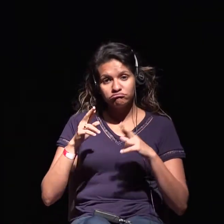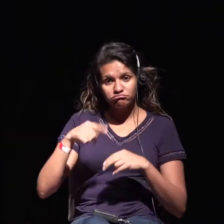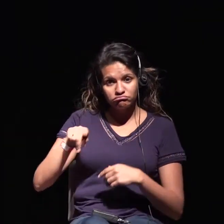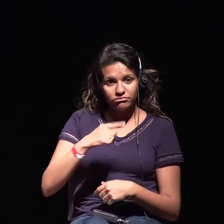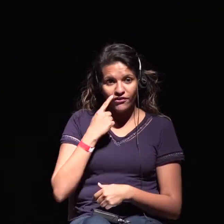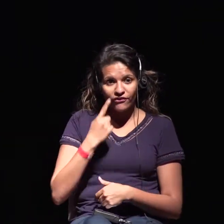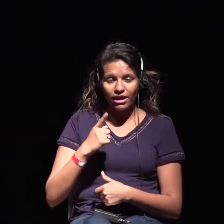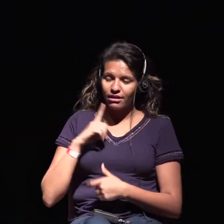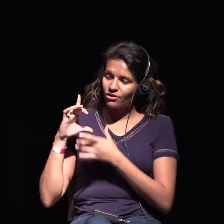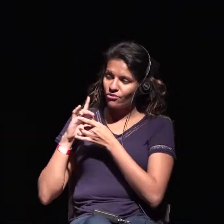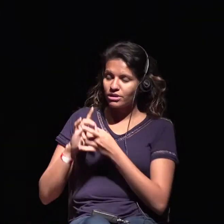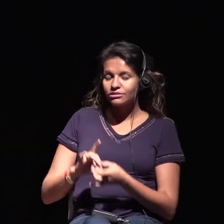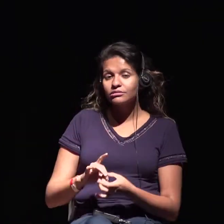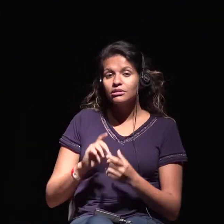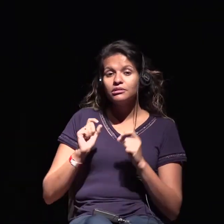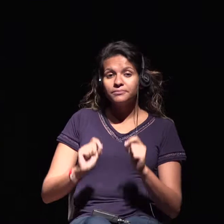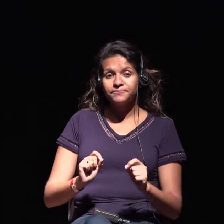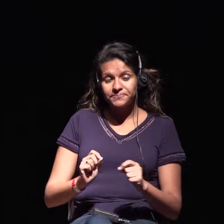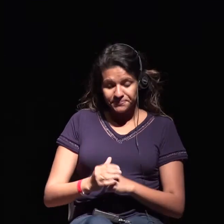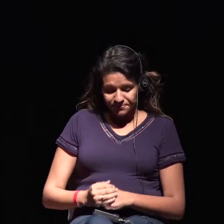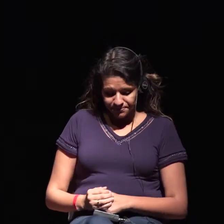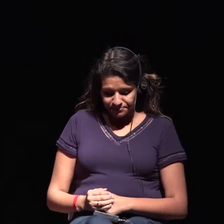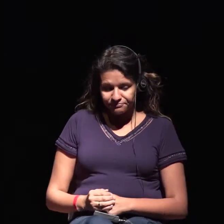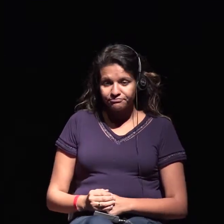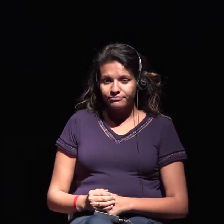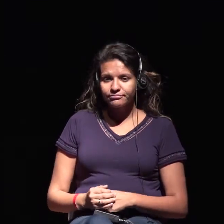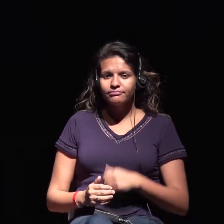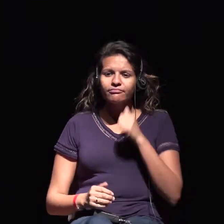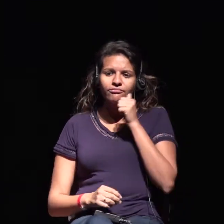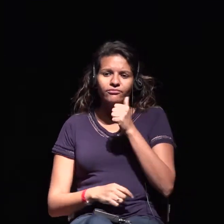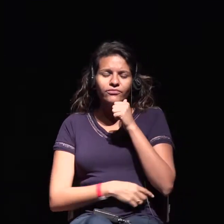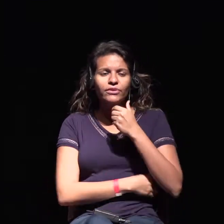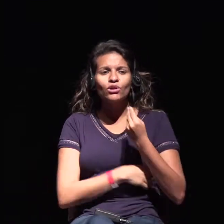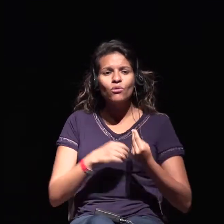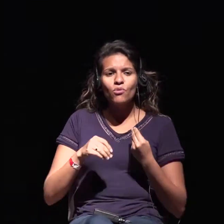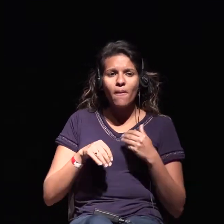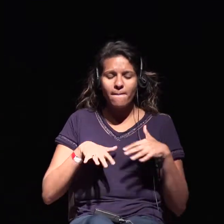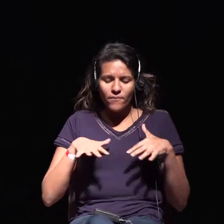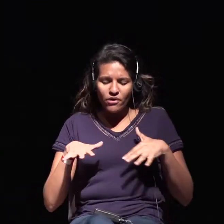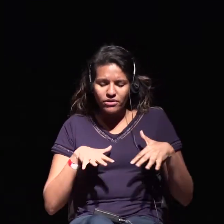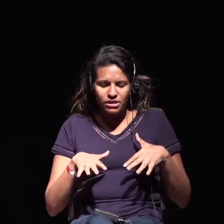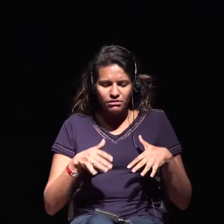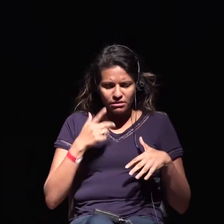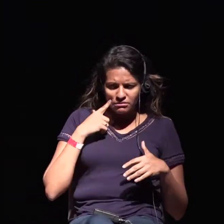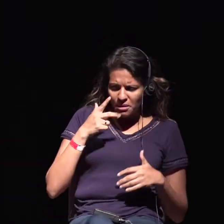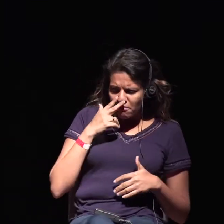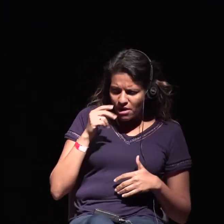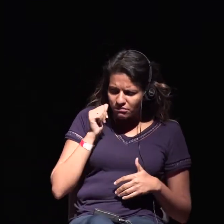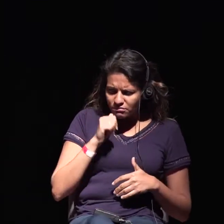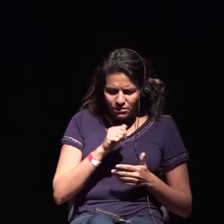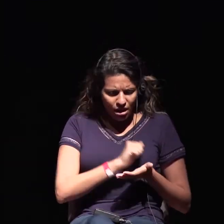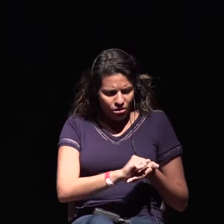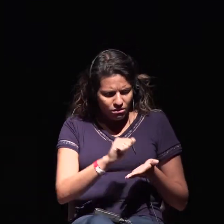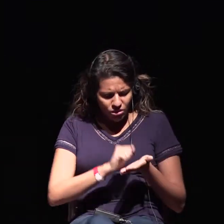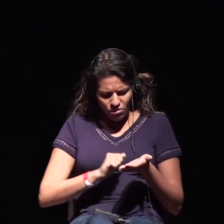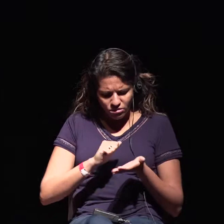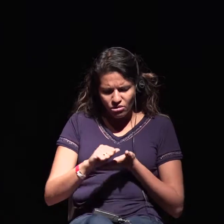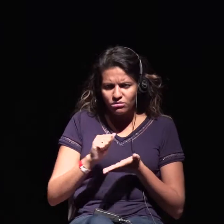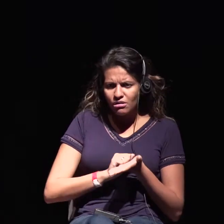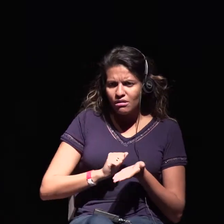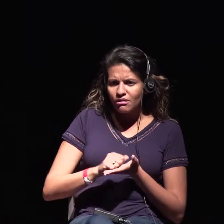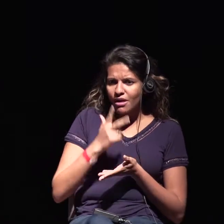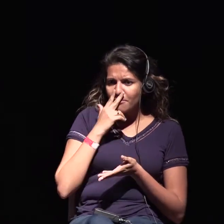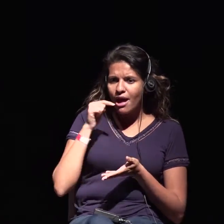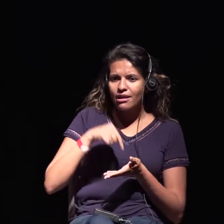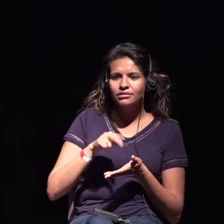she notated her actions, that is to say, Rainer, utilizing the score both as a tool of composition and a memory aid,